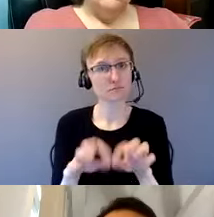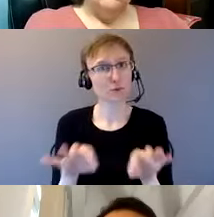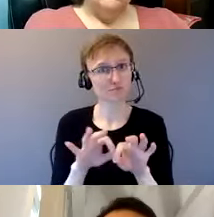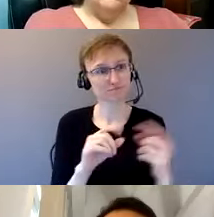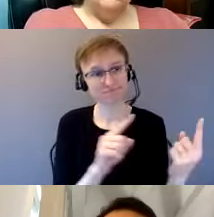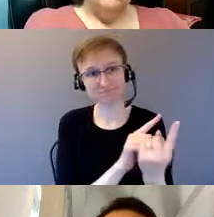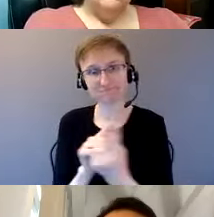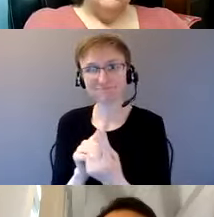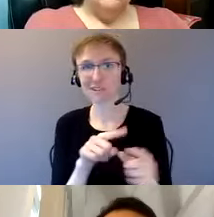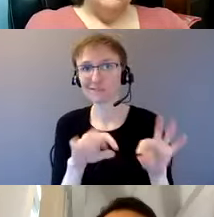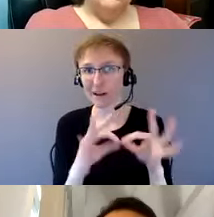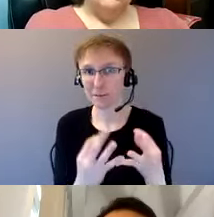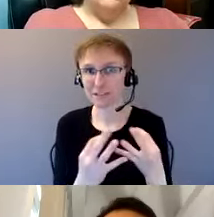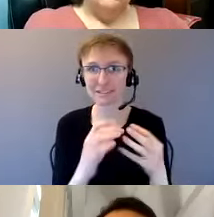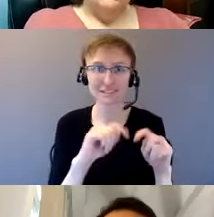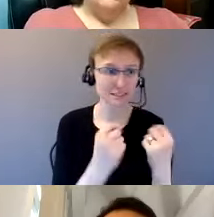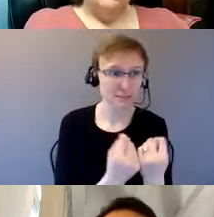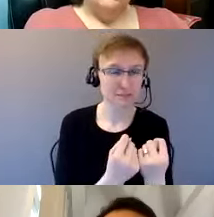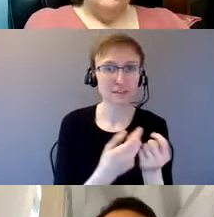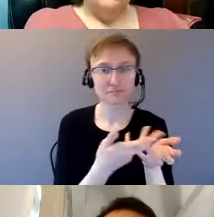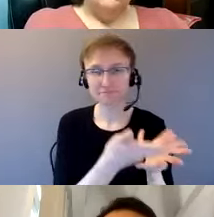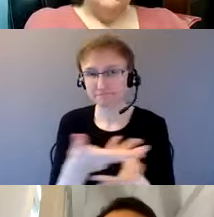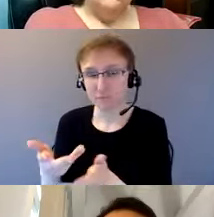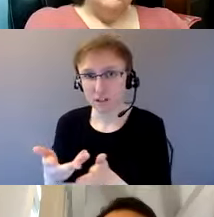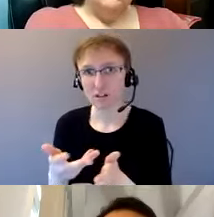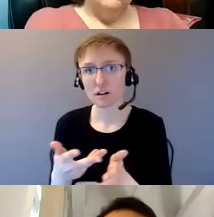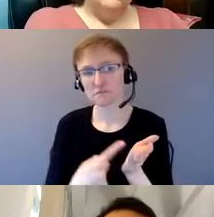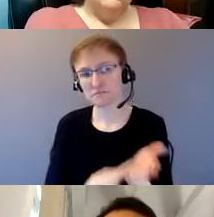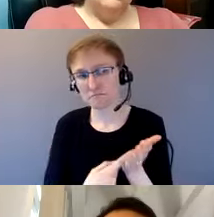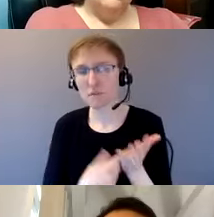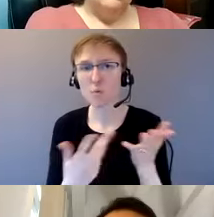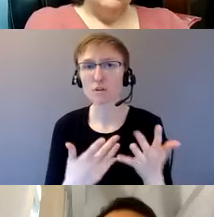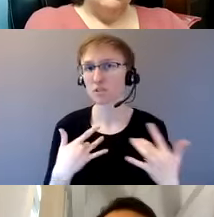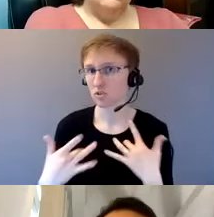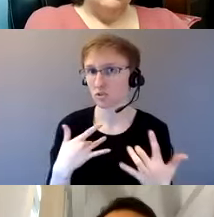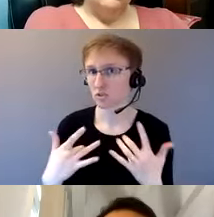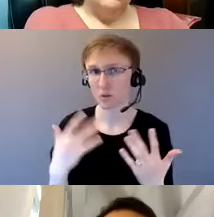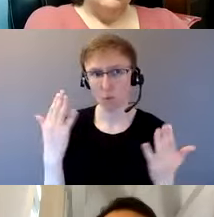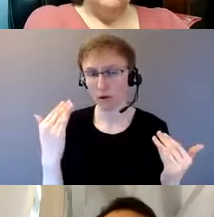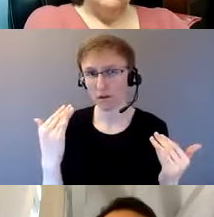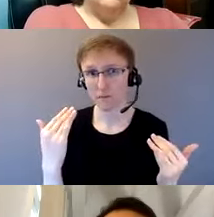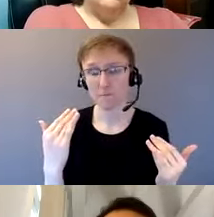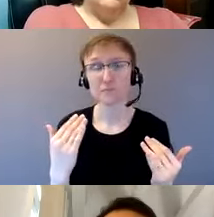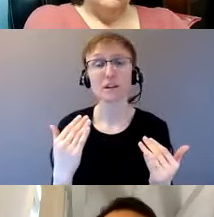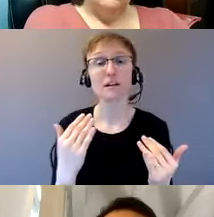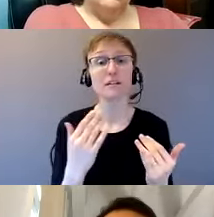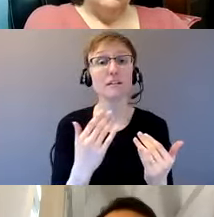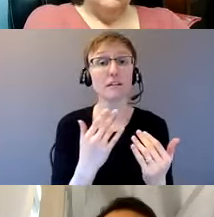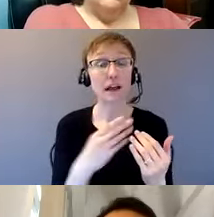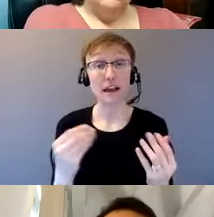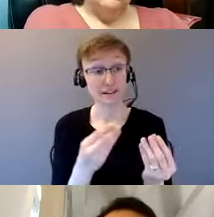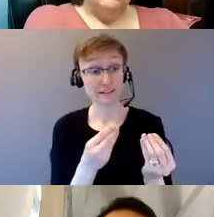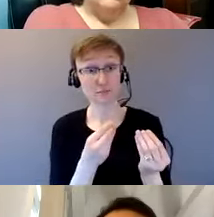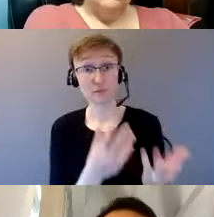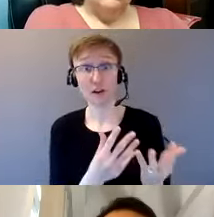you know, discuss what is the concerns or the issues and why, and providing education to make sure that